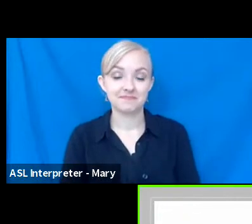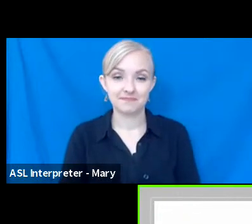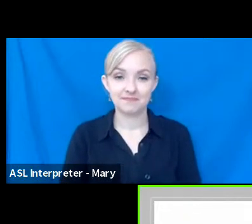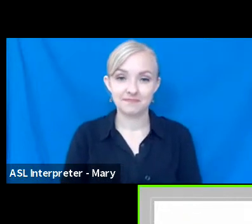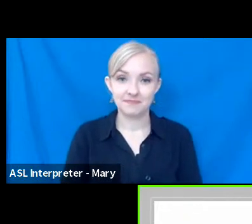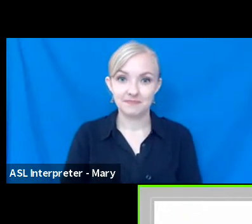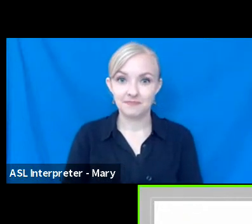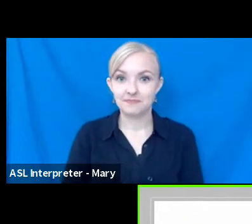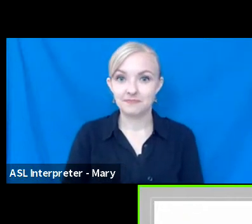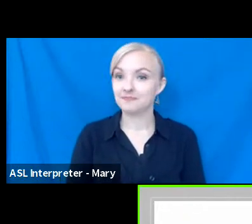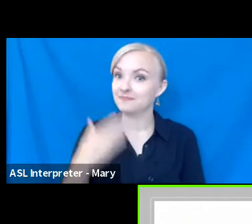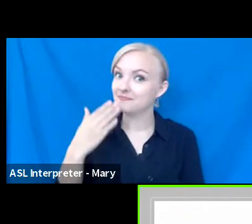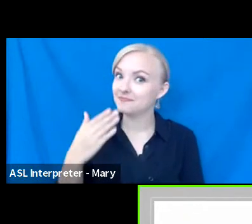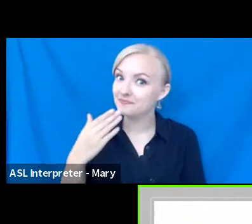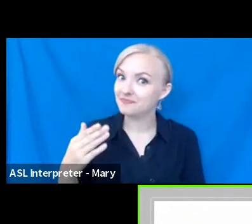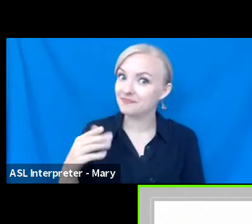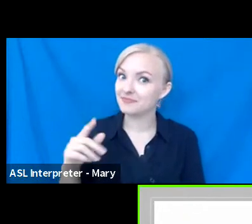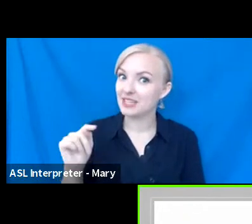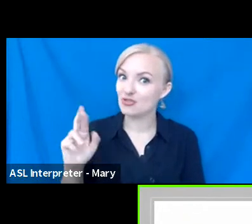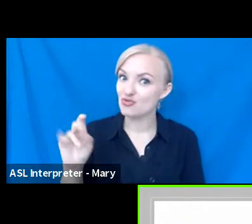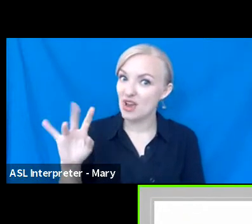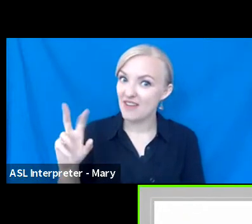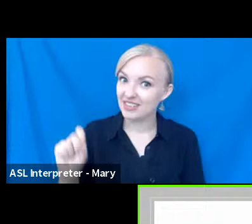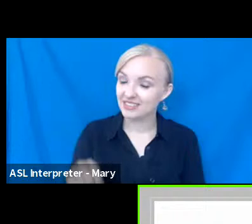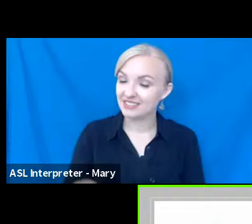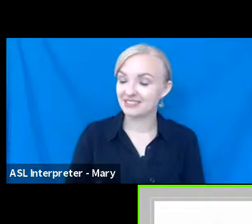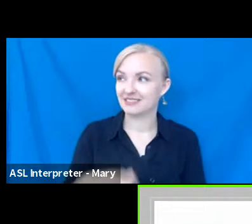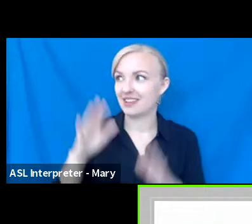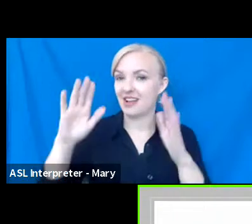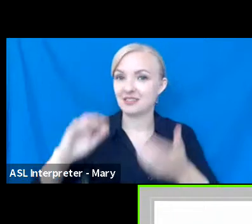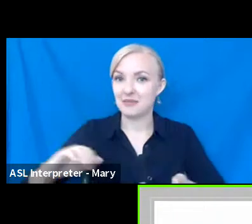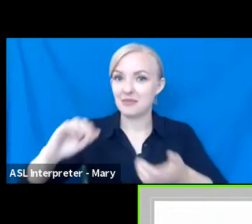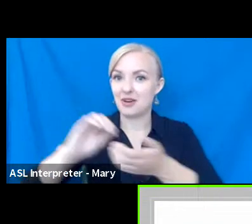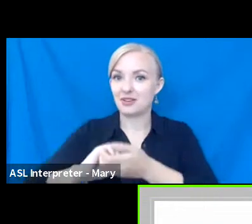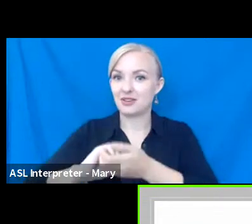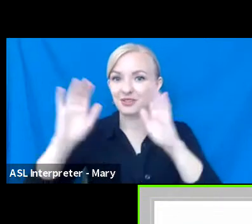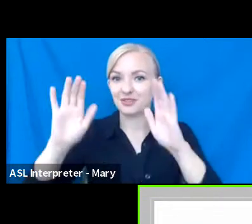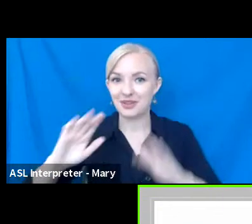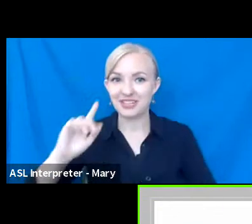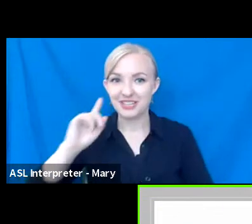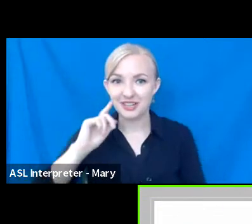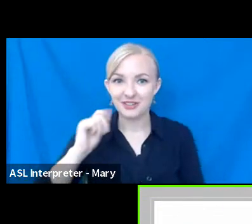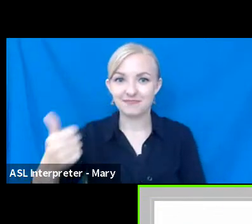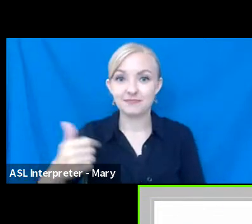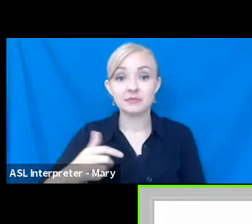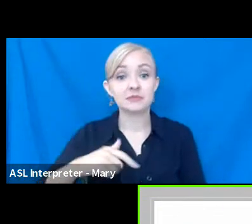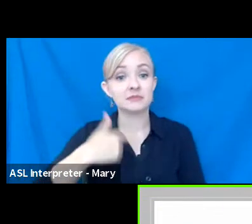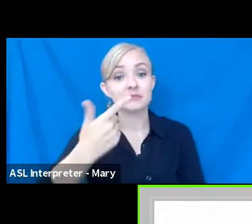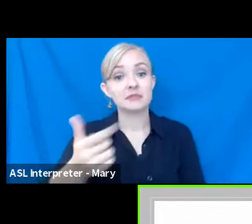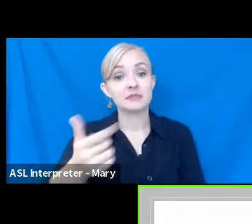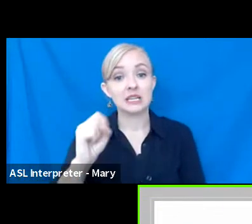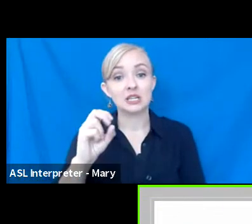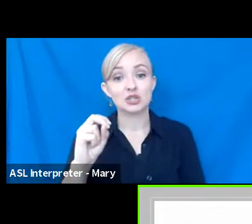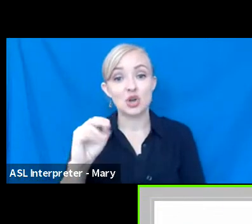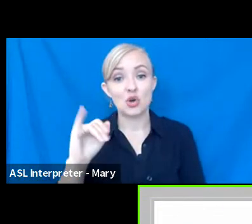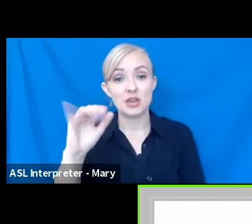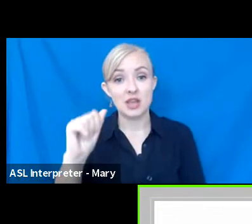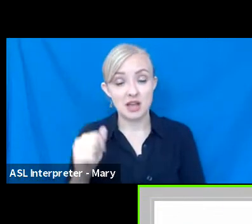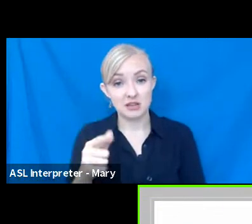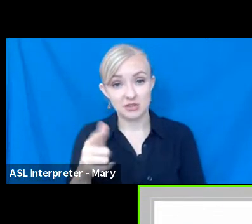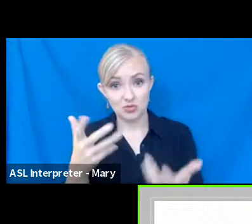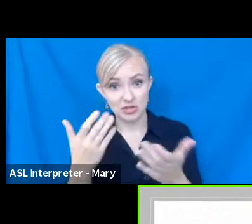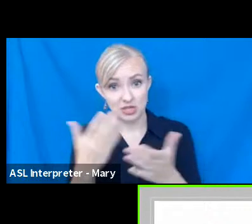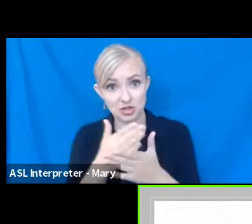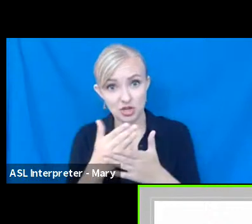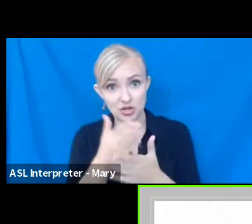thanks, Travis. Those are some really great partners and great to hear how that's working at the local level. Sonia, did you have any partners you wanted to